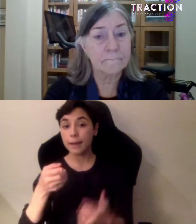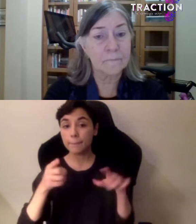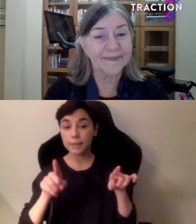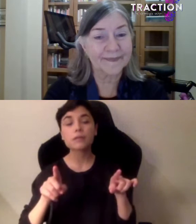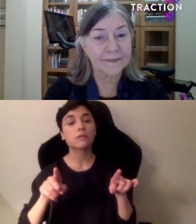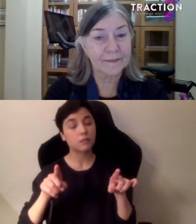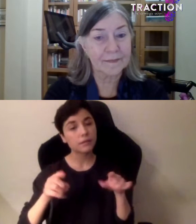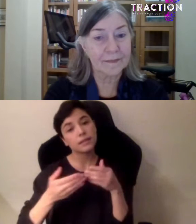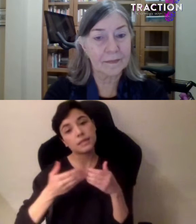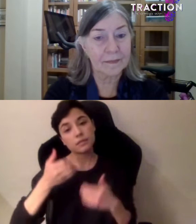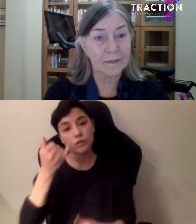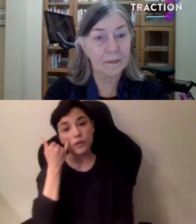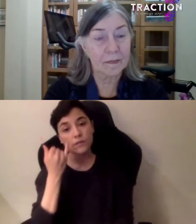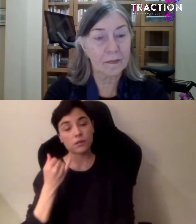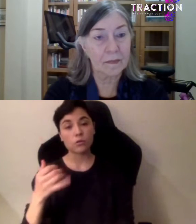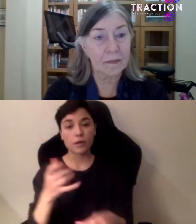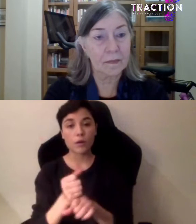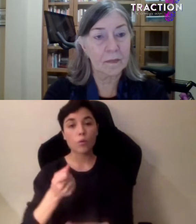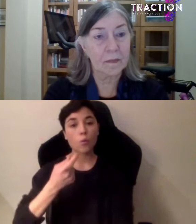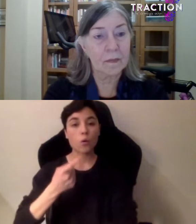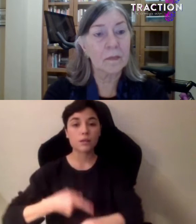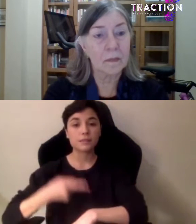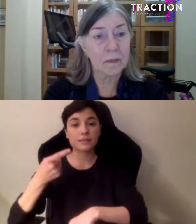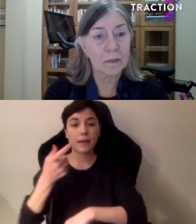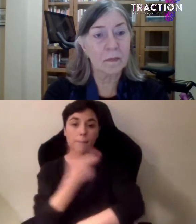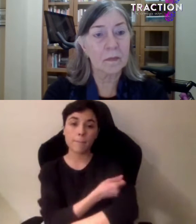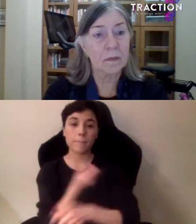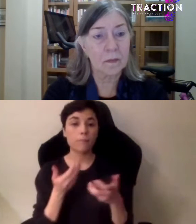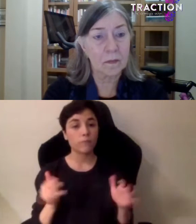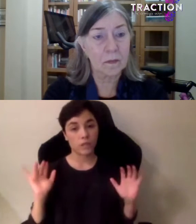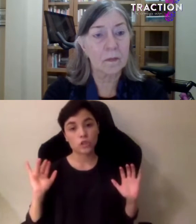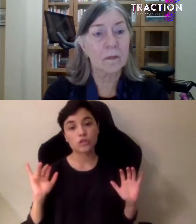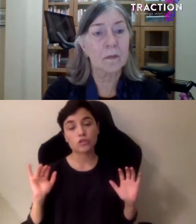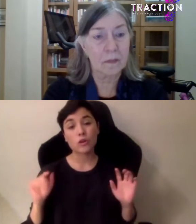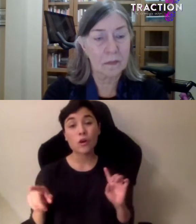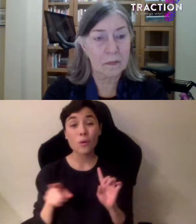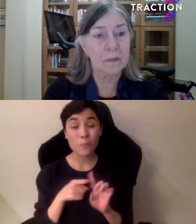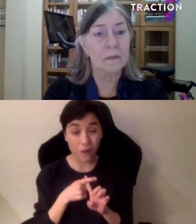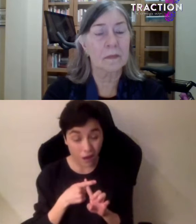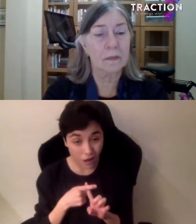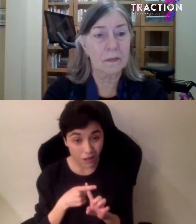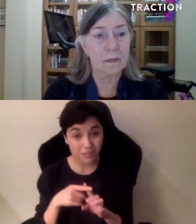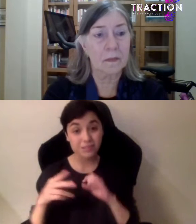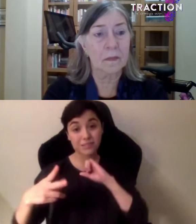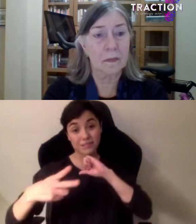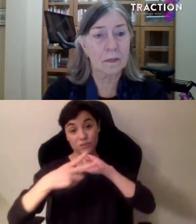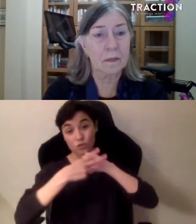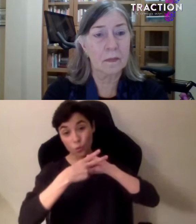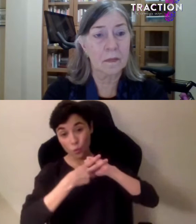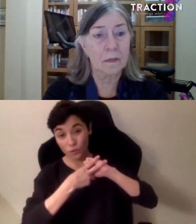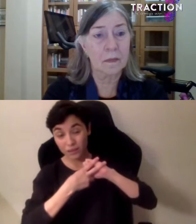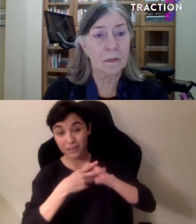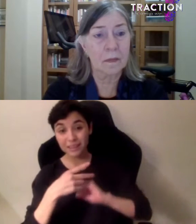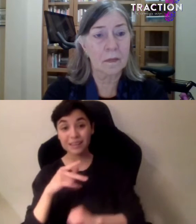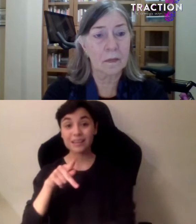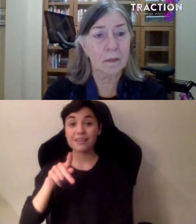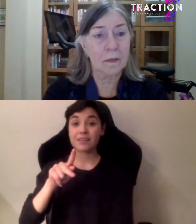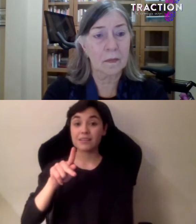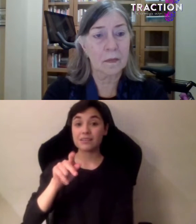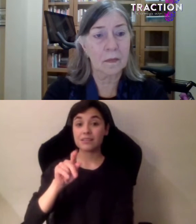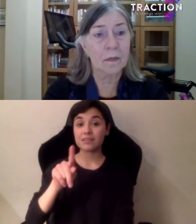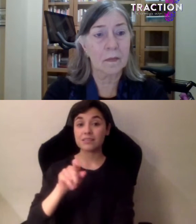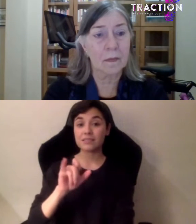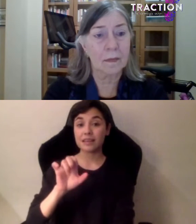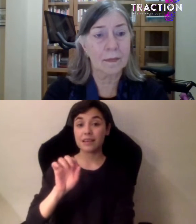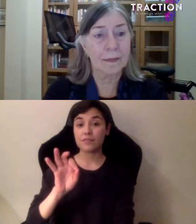the way it has to be stored. The Pfizer one has to be in a deep freeze. And a lot of clinics, like even Borrego, which has